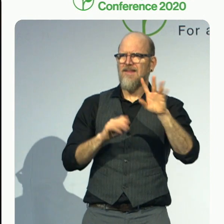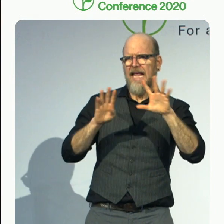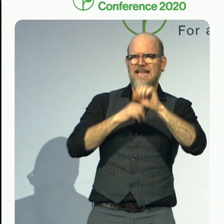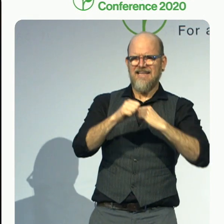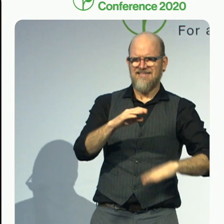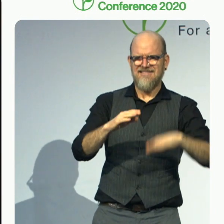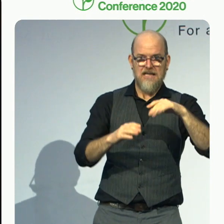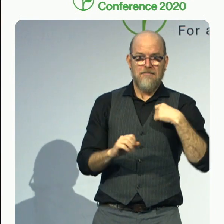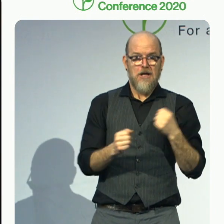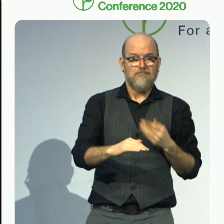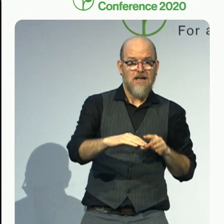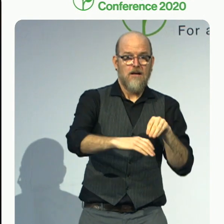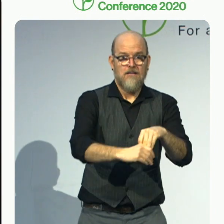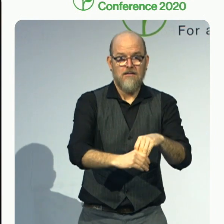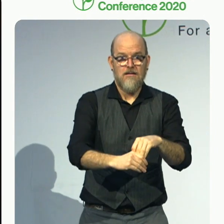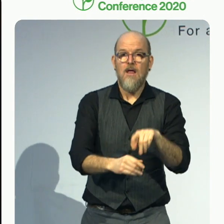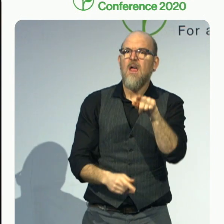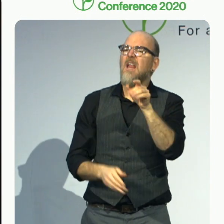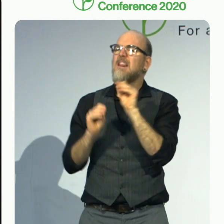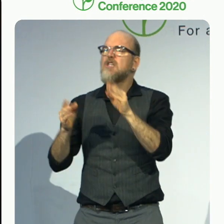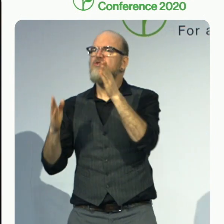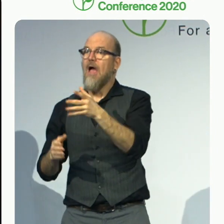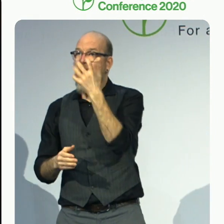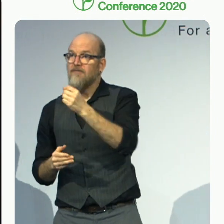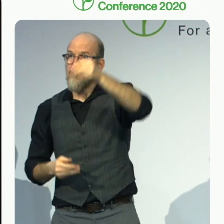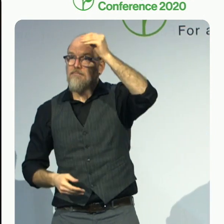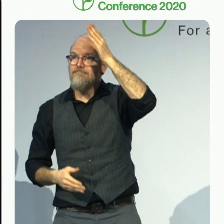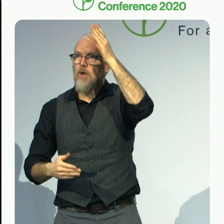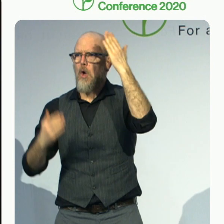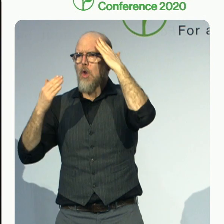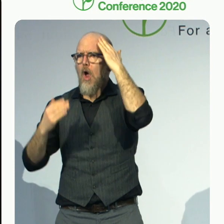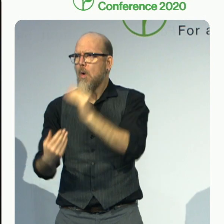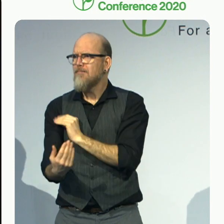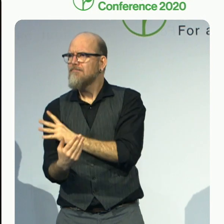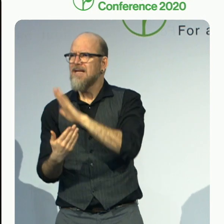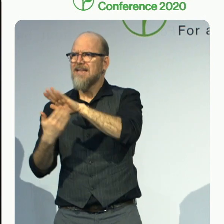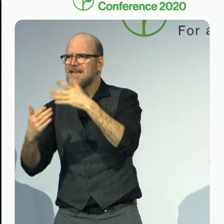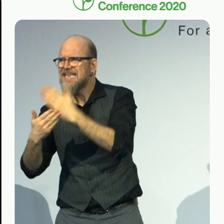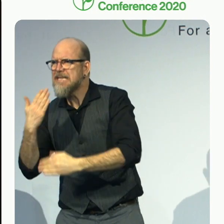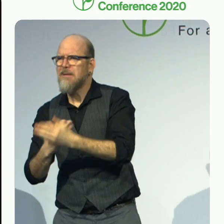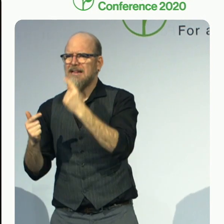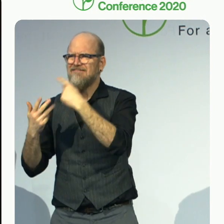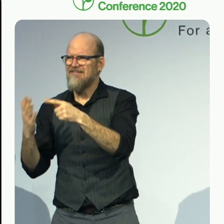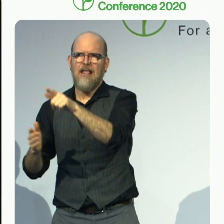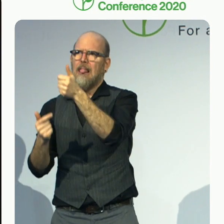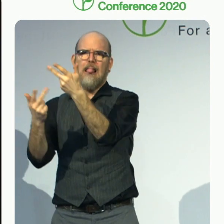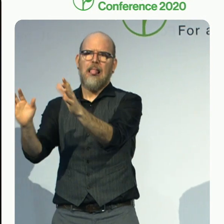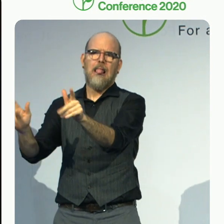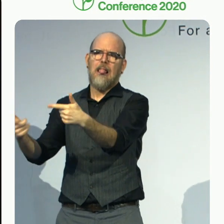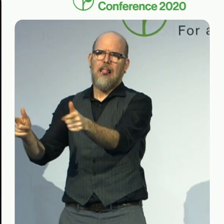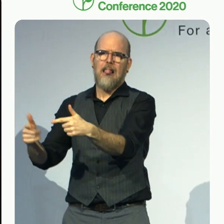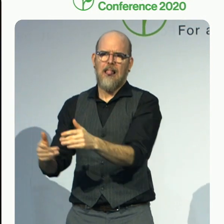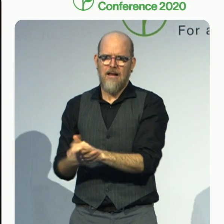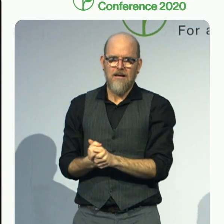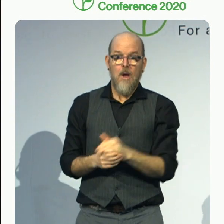other hand, you have schools with very small classes with 8 or 10 pupils, with 2 teachers,